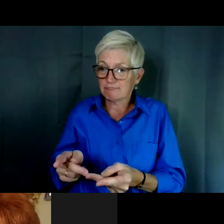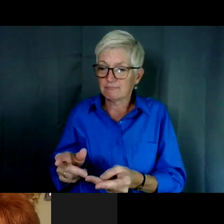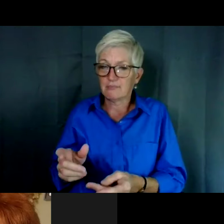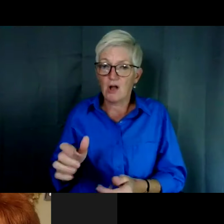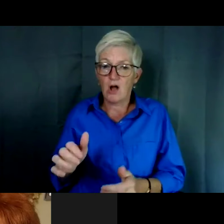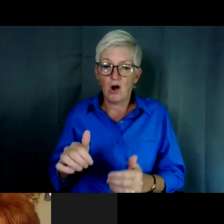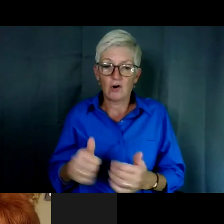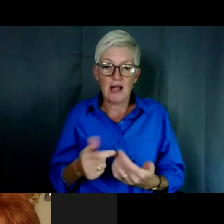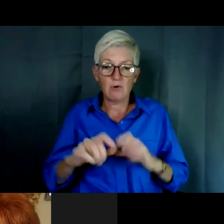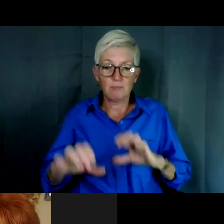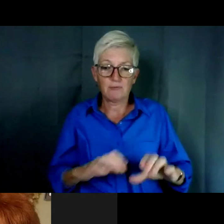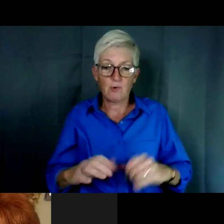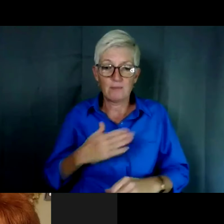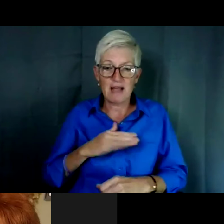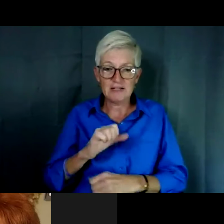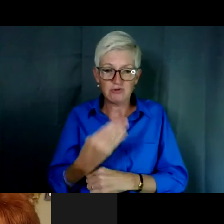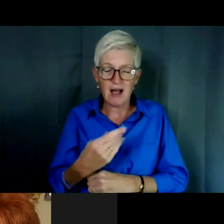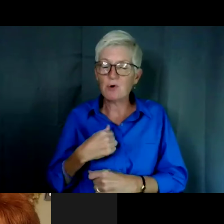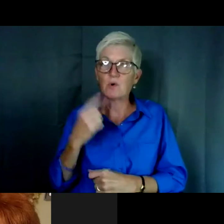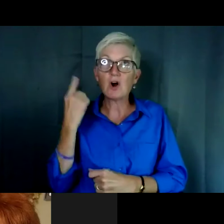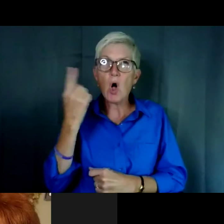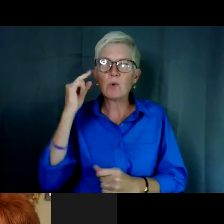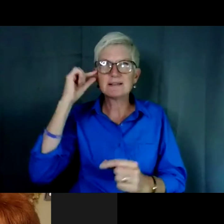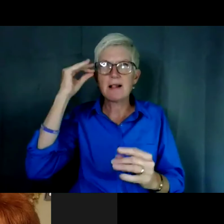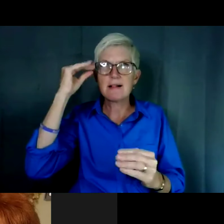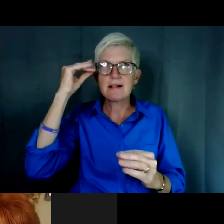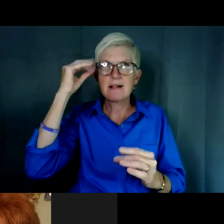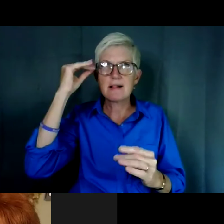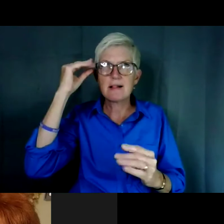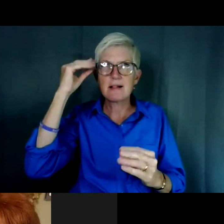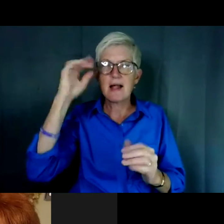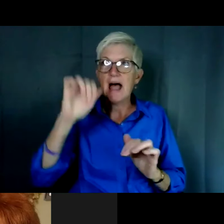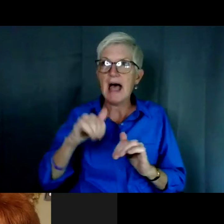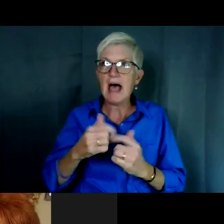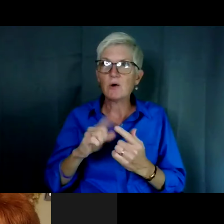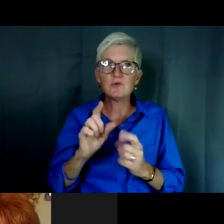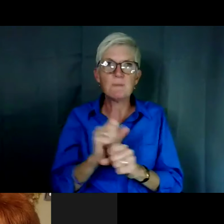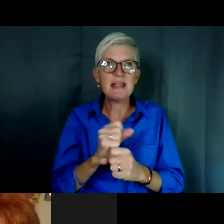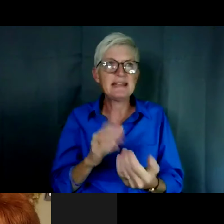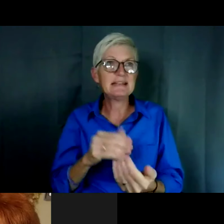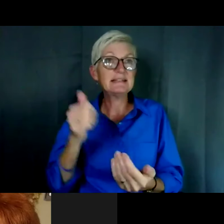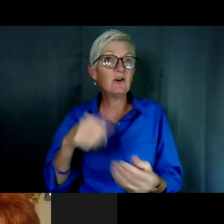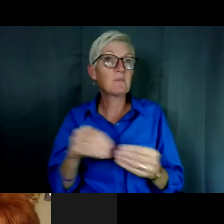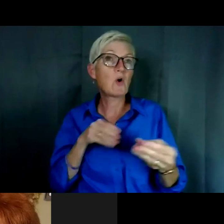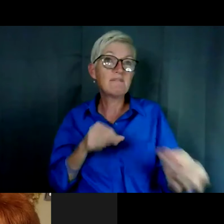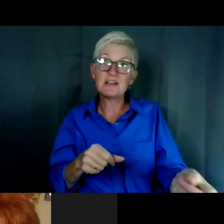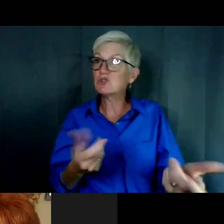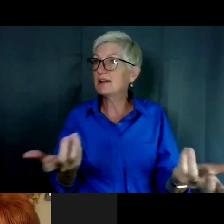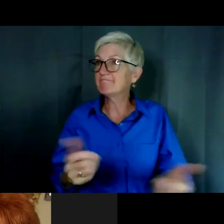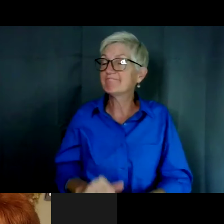their job function. We're always thinking about how to make it easier and more efficient. And